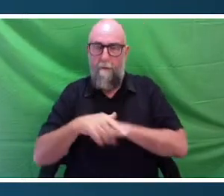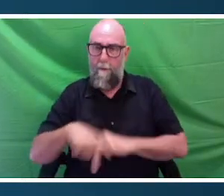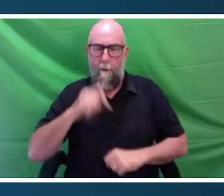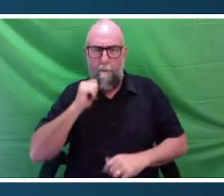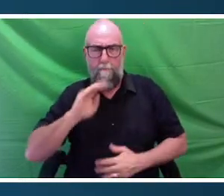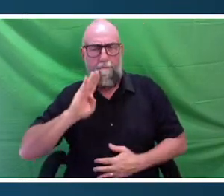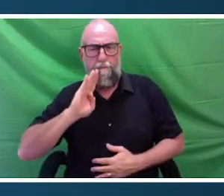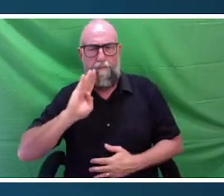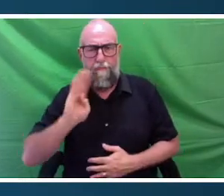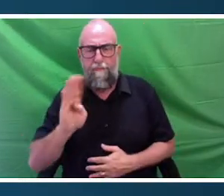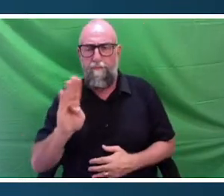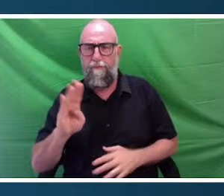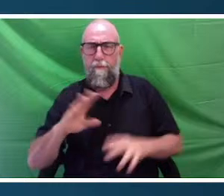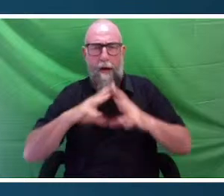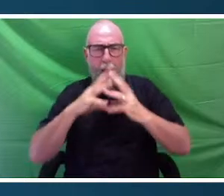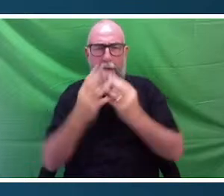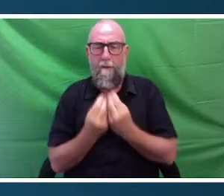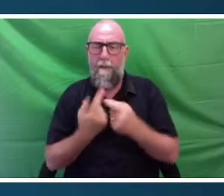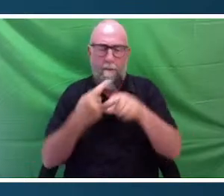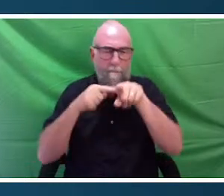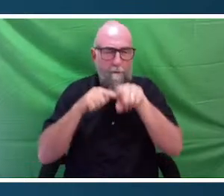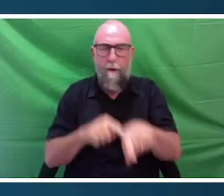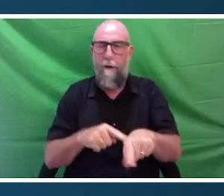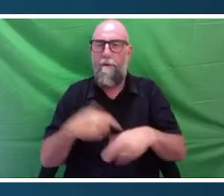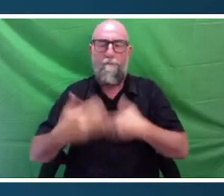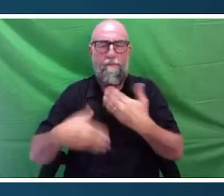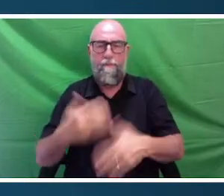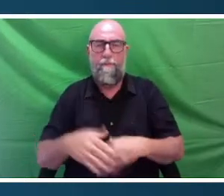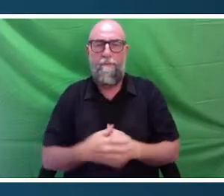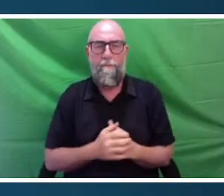to Uphold Human Dignity. Esperanza.